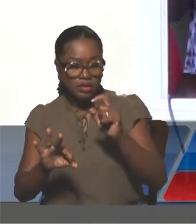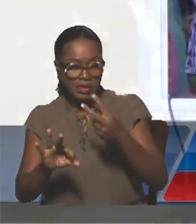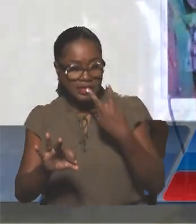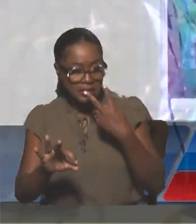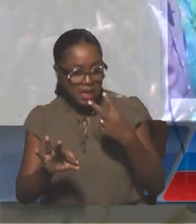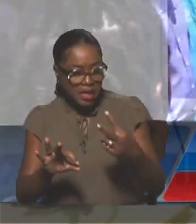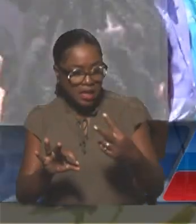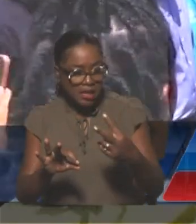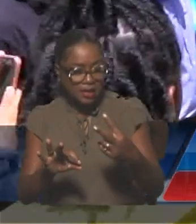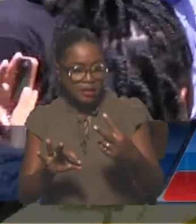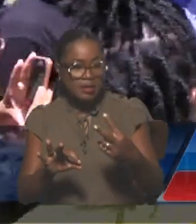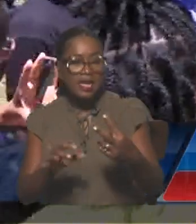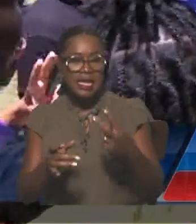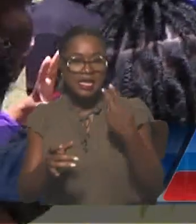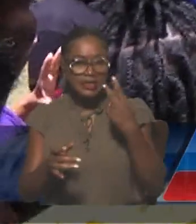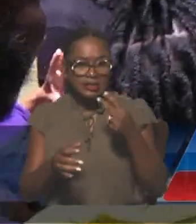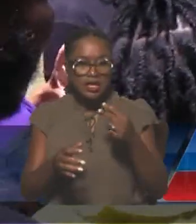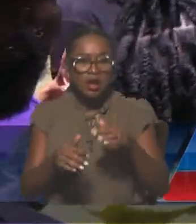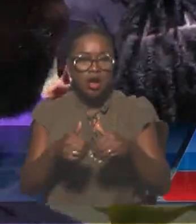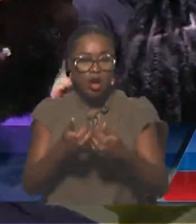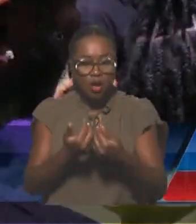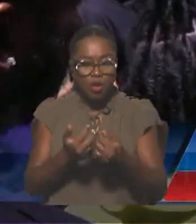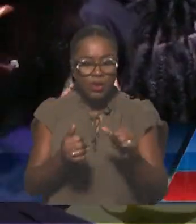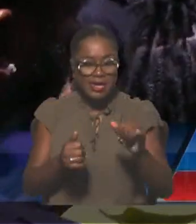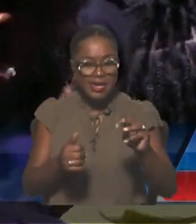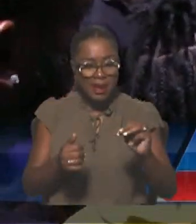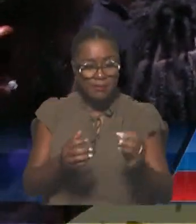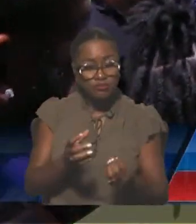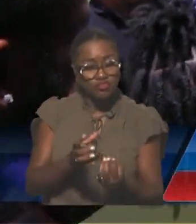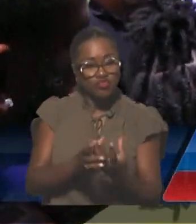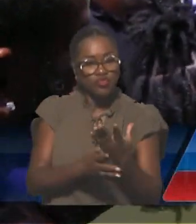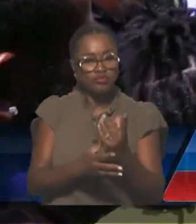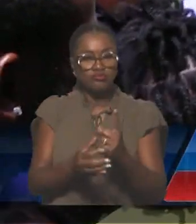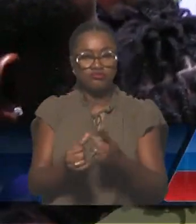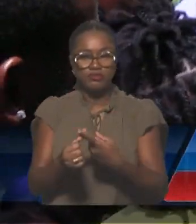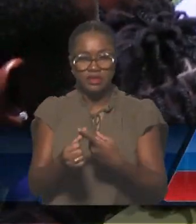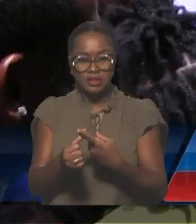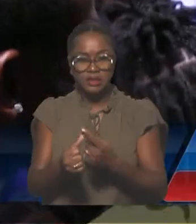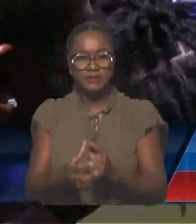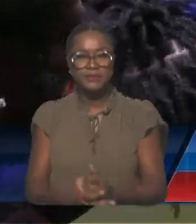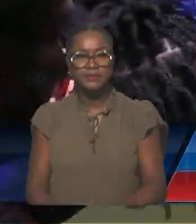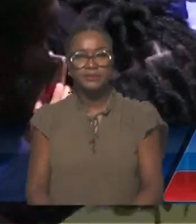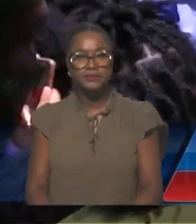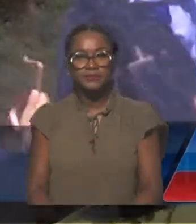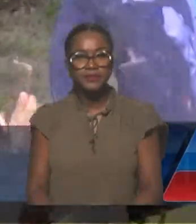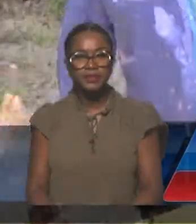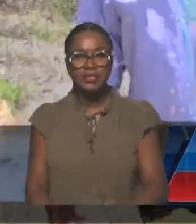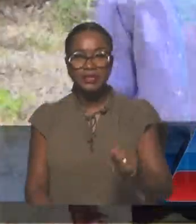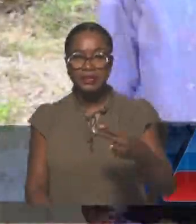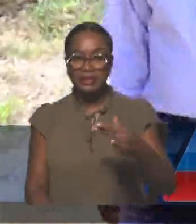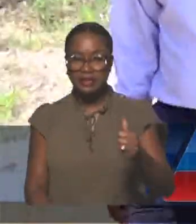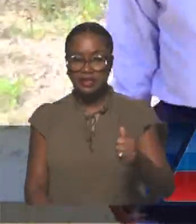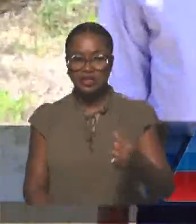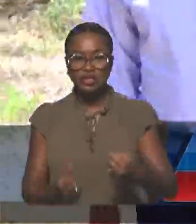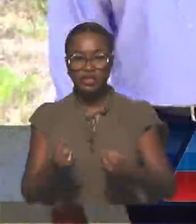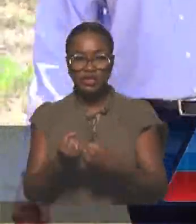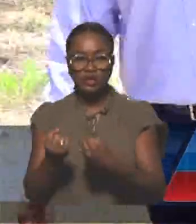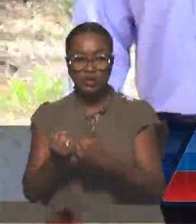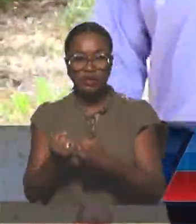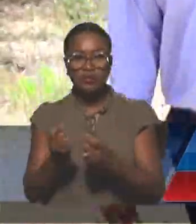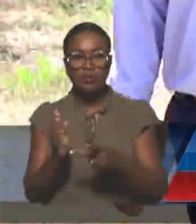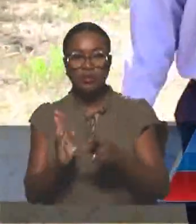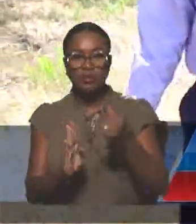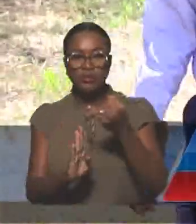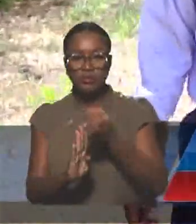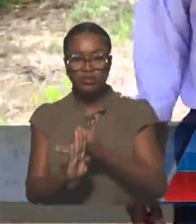And then we'll do the data analysis. Secretary of Community Development Joel Sampson said the THA supports the project as it will